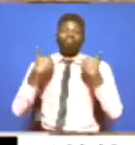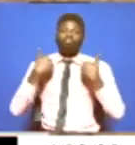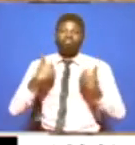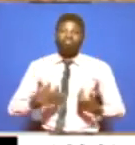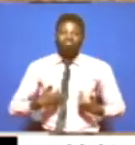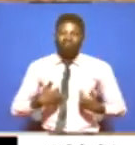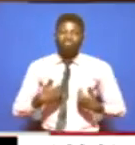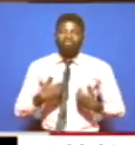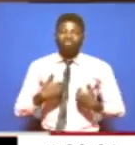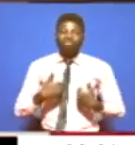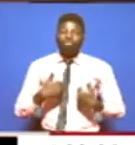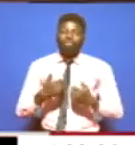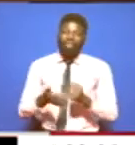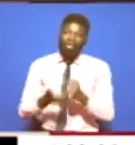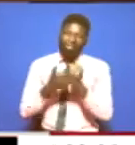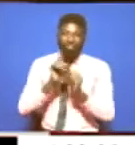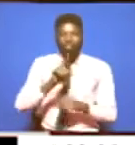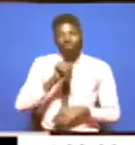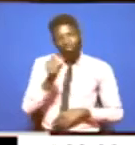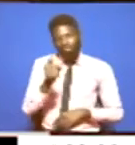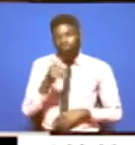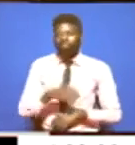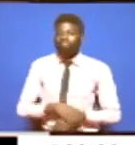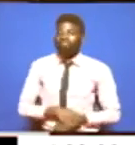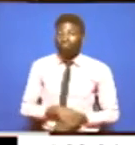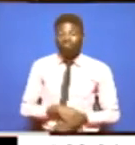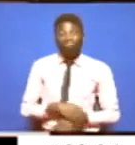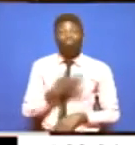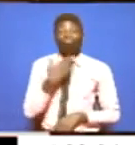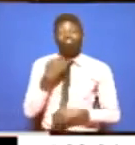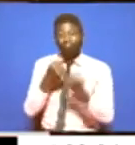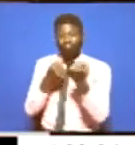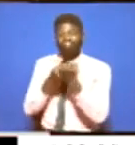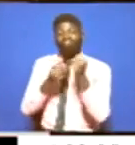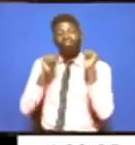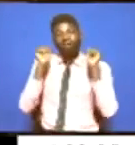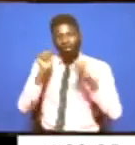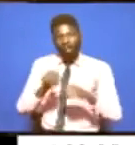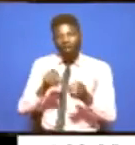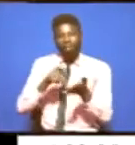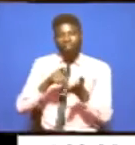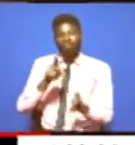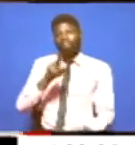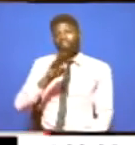tusaidiane, ndio tuweze kusukuma. Wishers can send their contribution to pay bill number